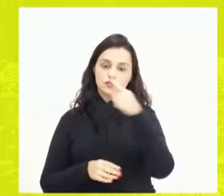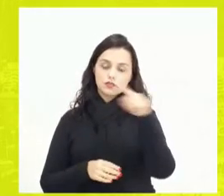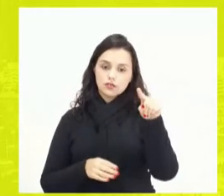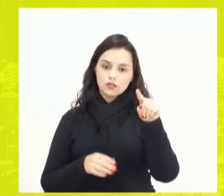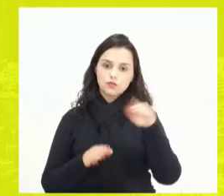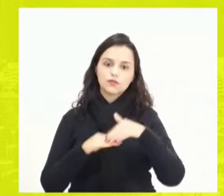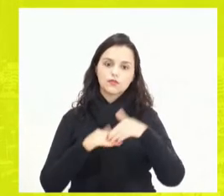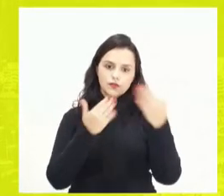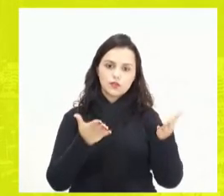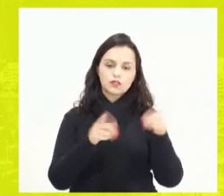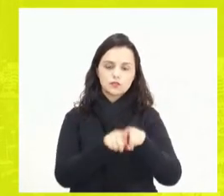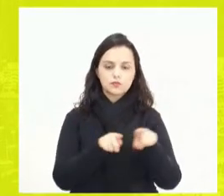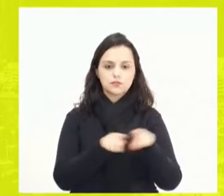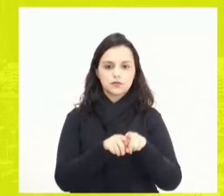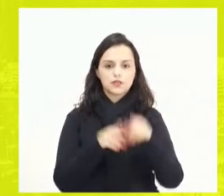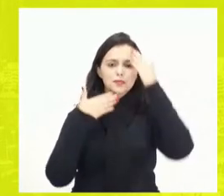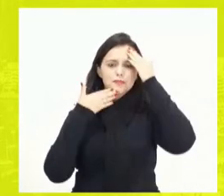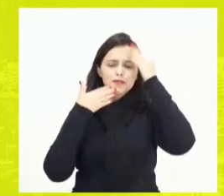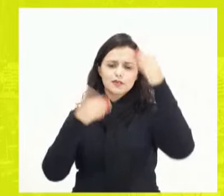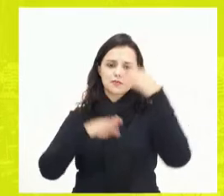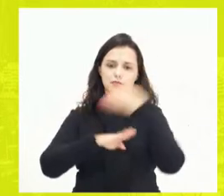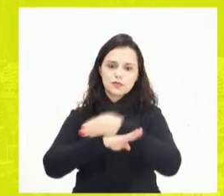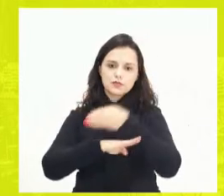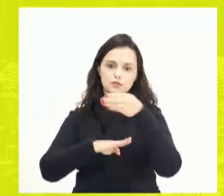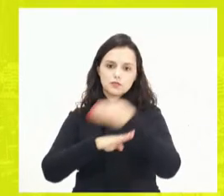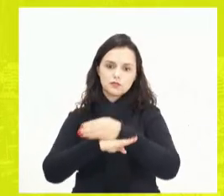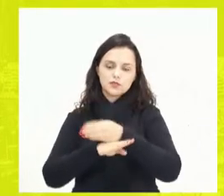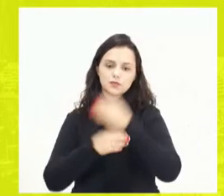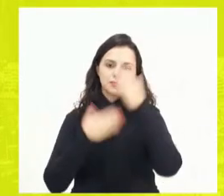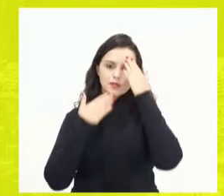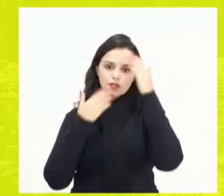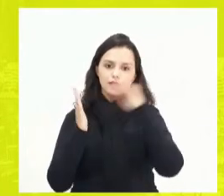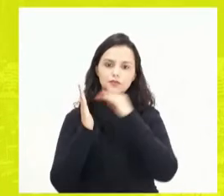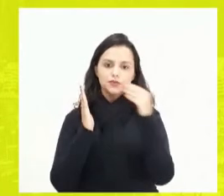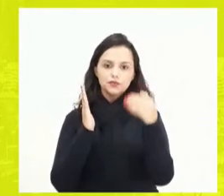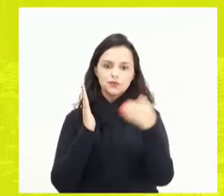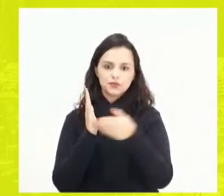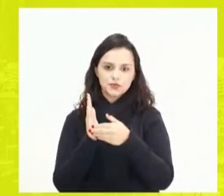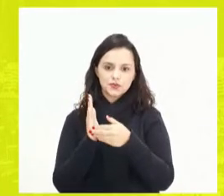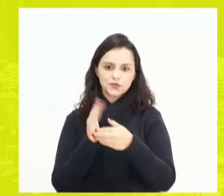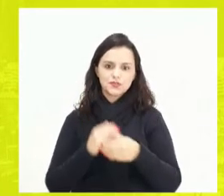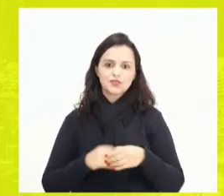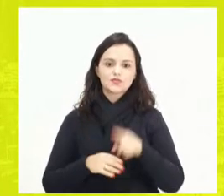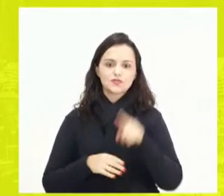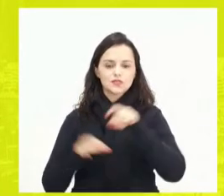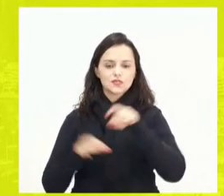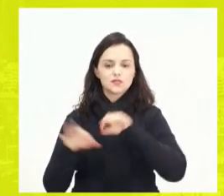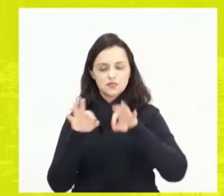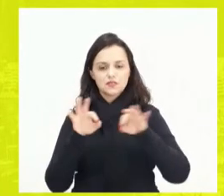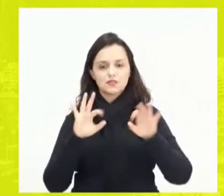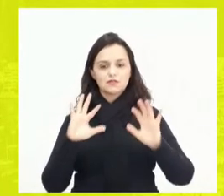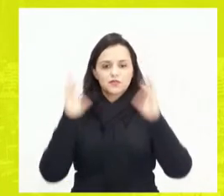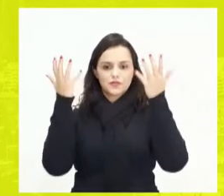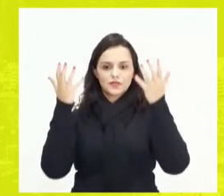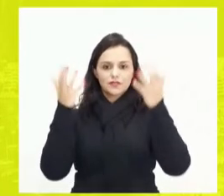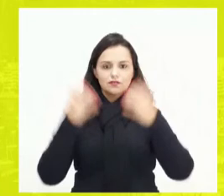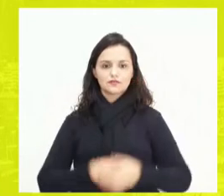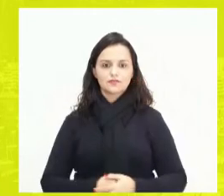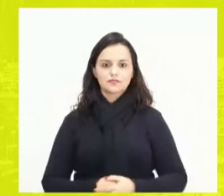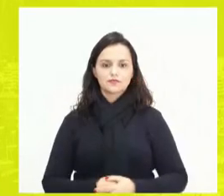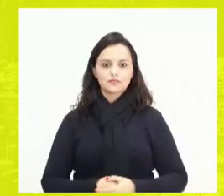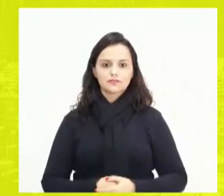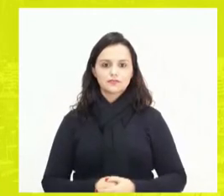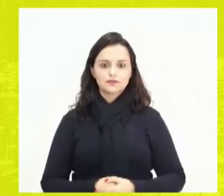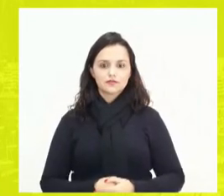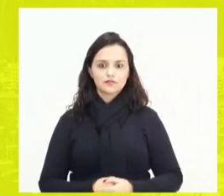the newsrooms i thank you so much for having participated here thank you sheiku thank you talita thank you luis from lupa who